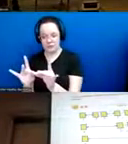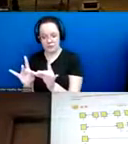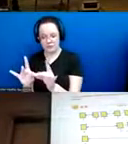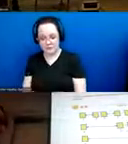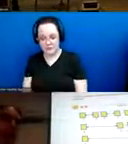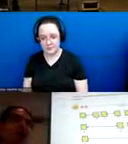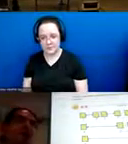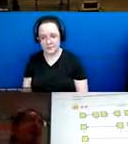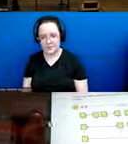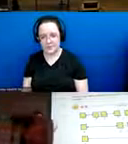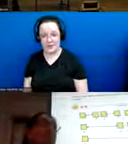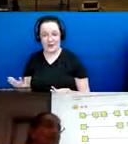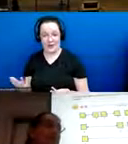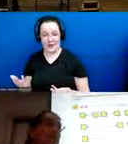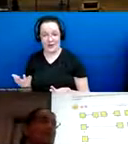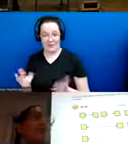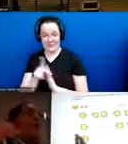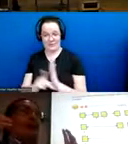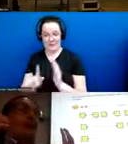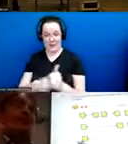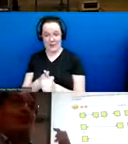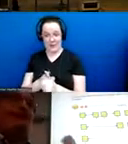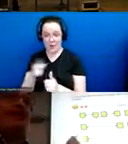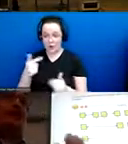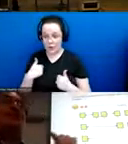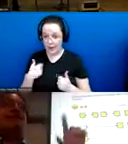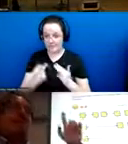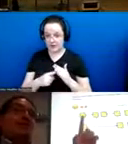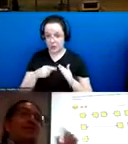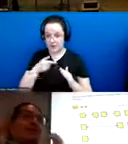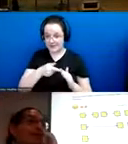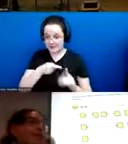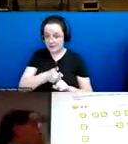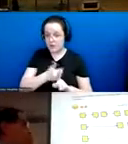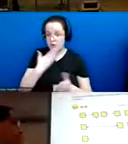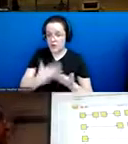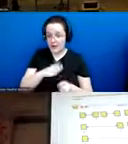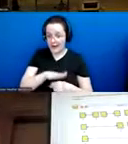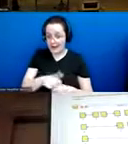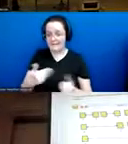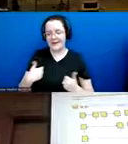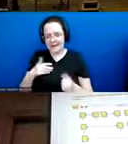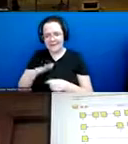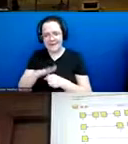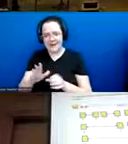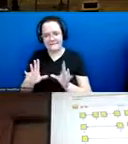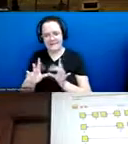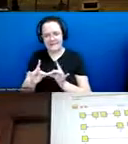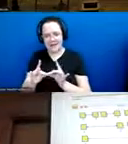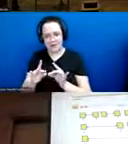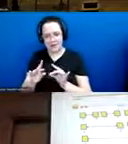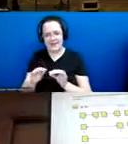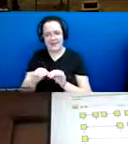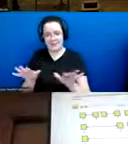in principle, if you have sources that are good enough and have enough rates of entanglement distribution, you can perform as many